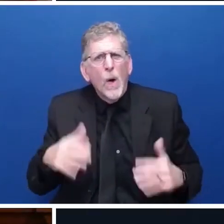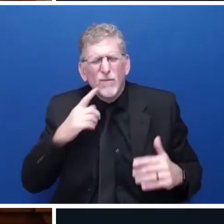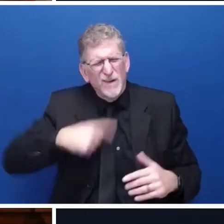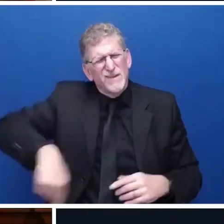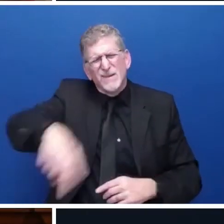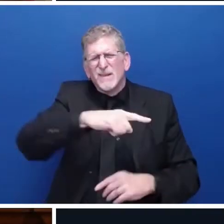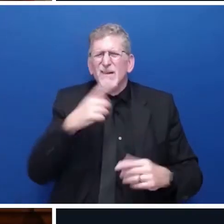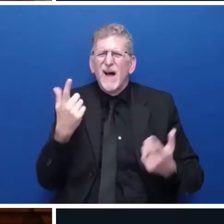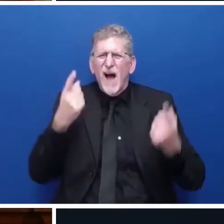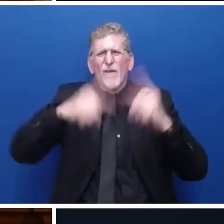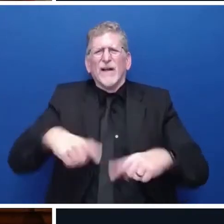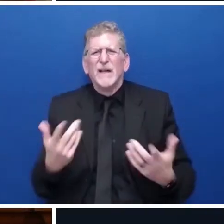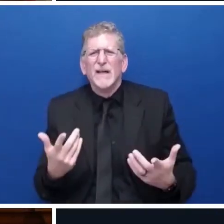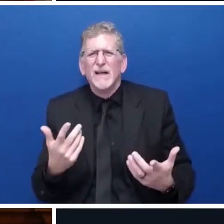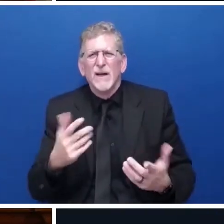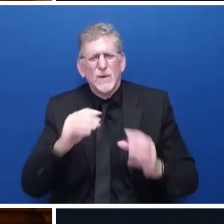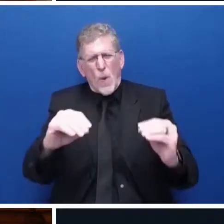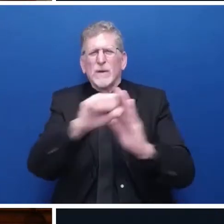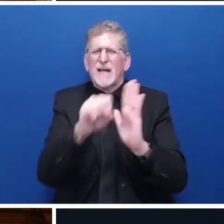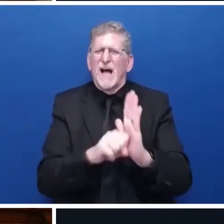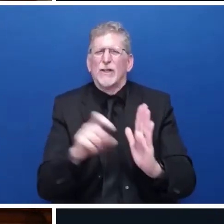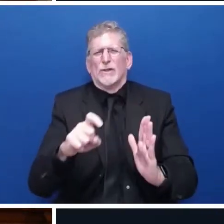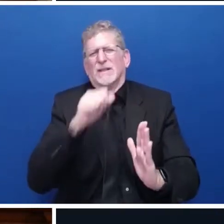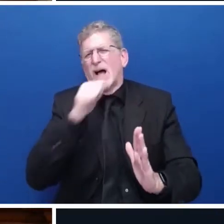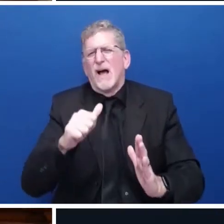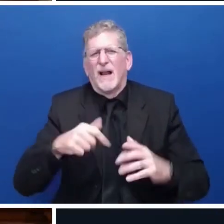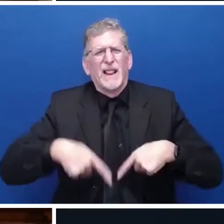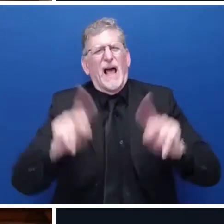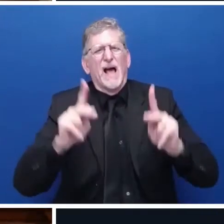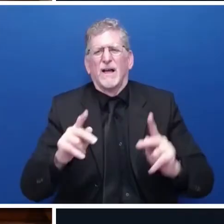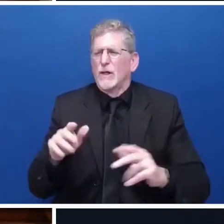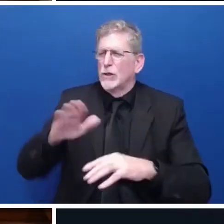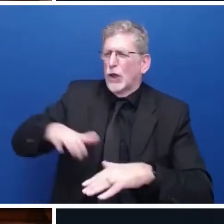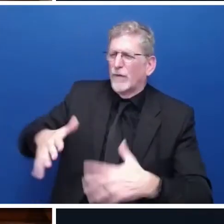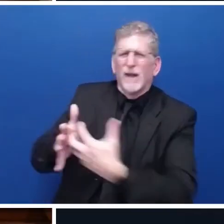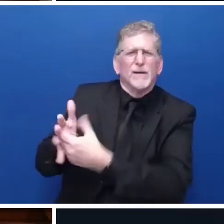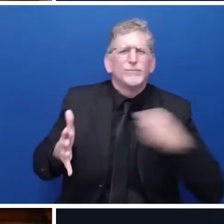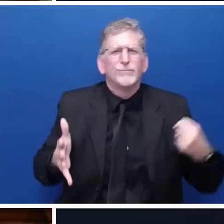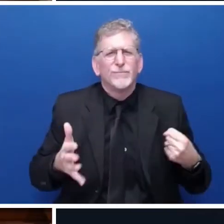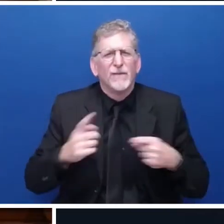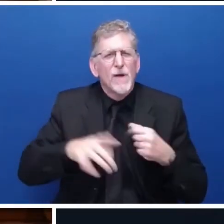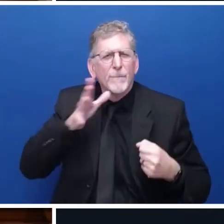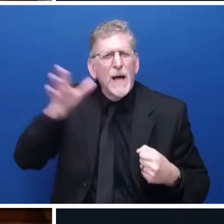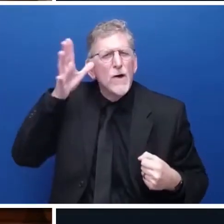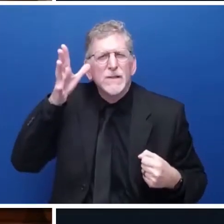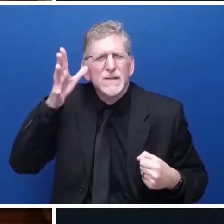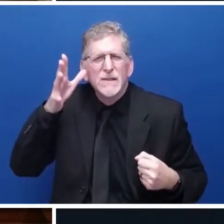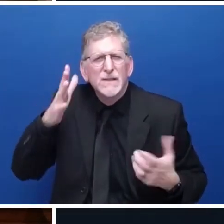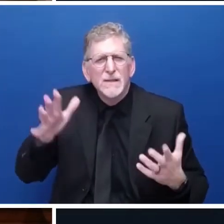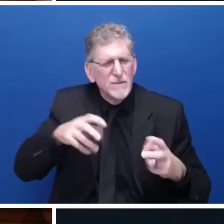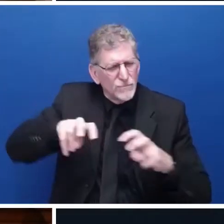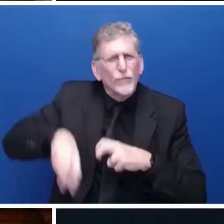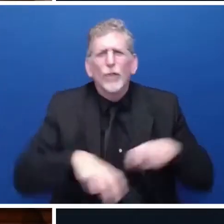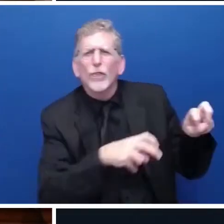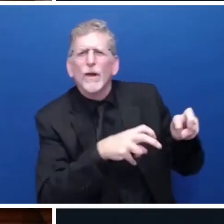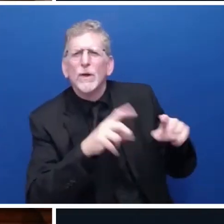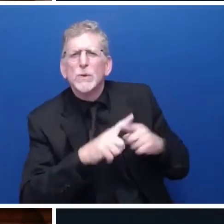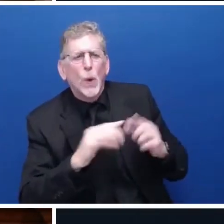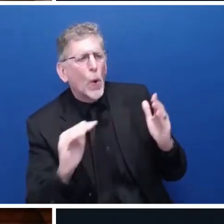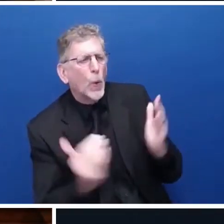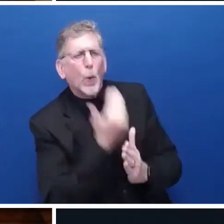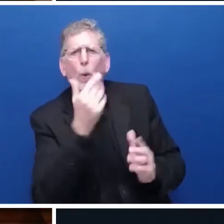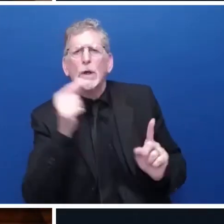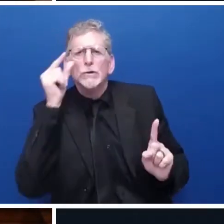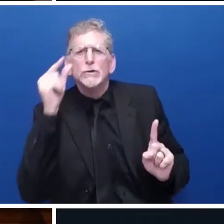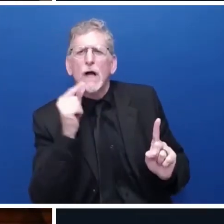their parents' arms and transition them to a new gender against the parents' will. Who would believe that we're even talking about this?